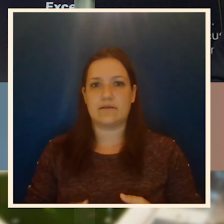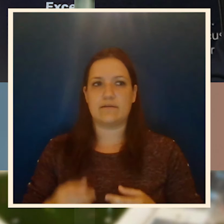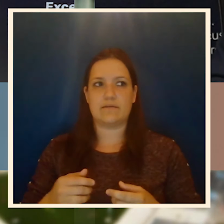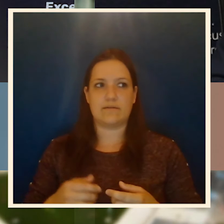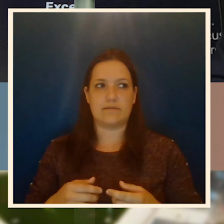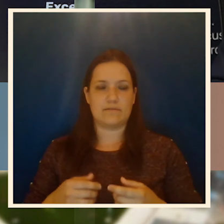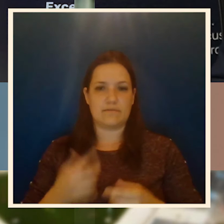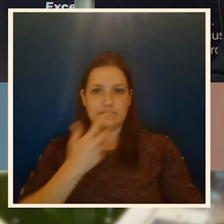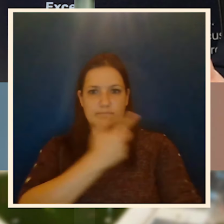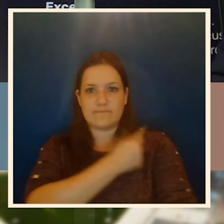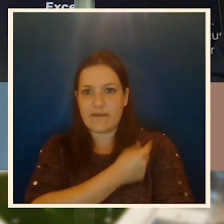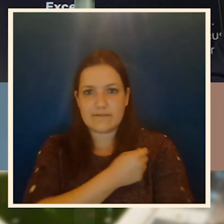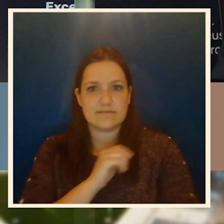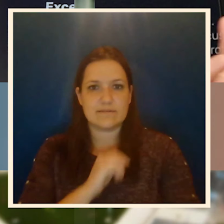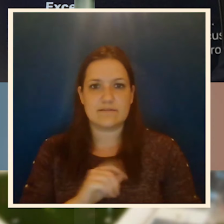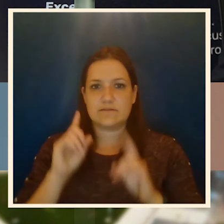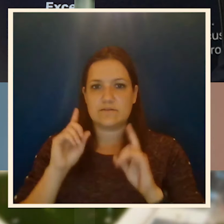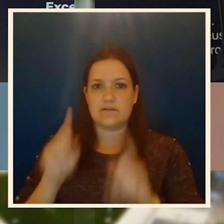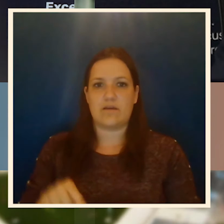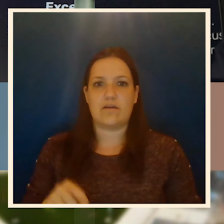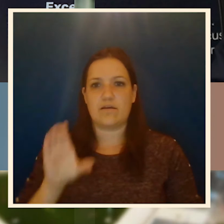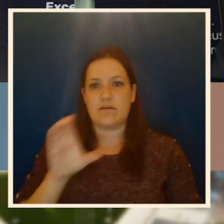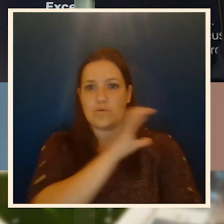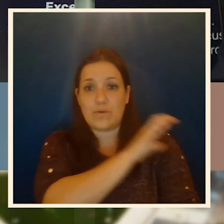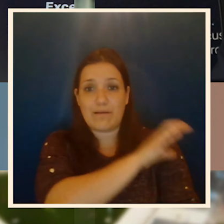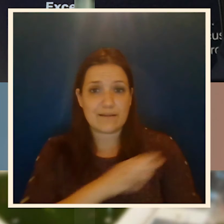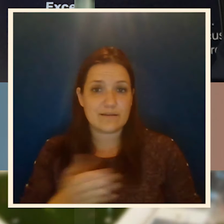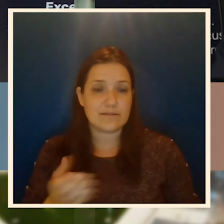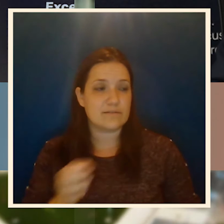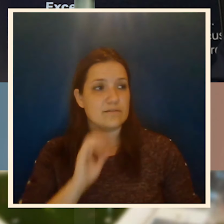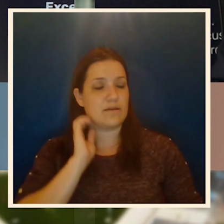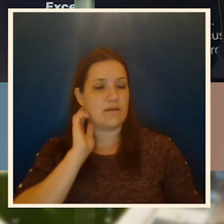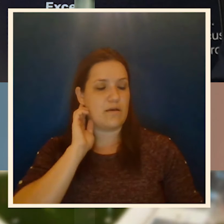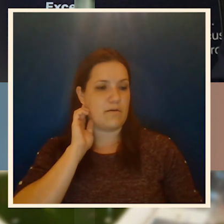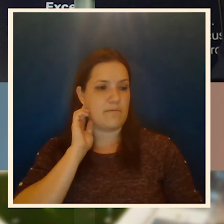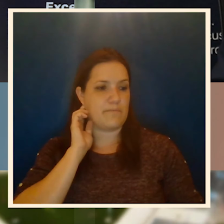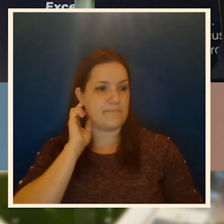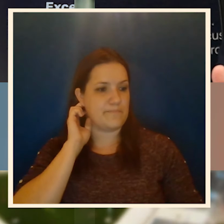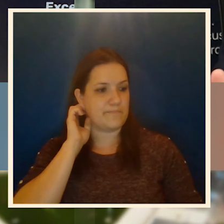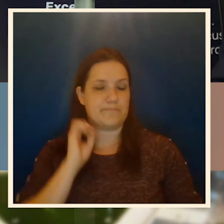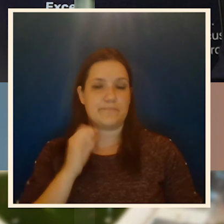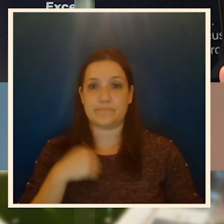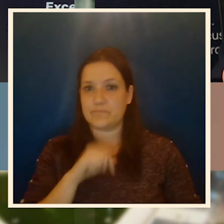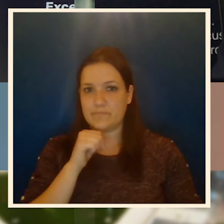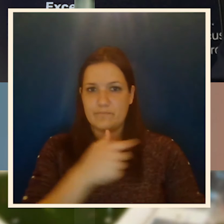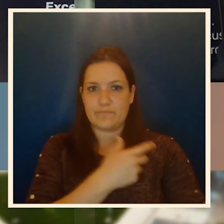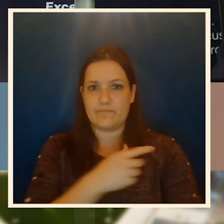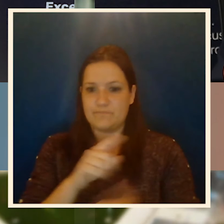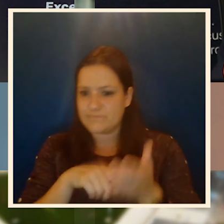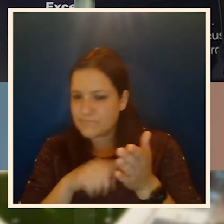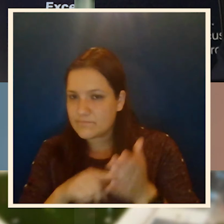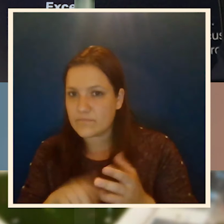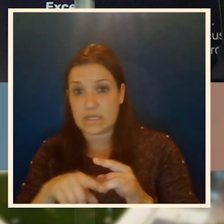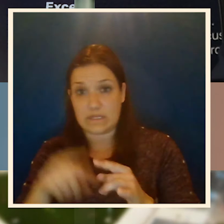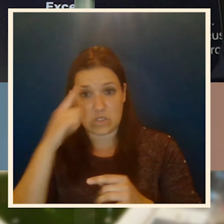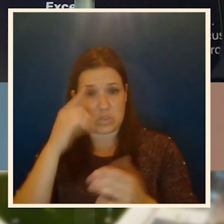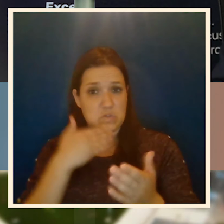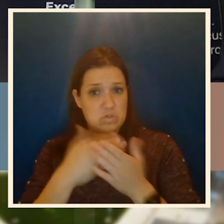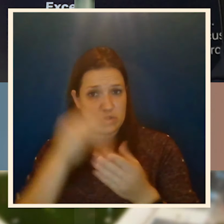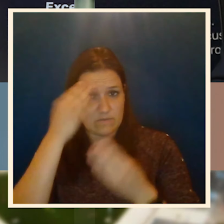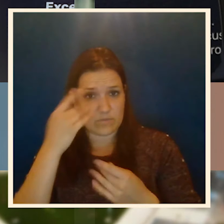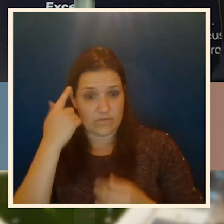vaccination events. They, could have gone to a clinic. So we haven't been tracking that. We've thought about, would that be good information